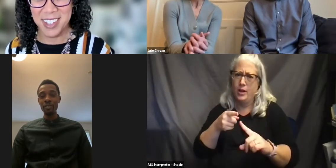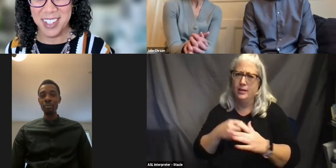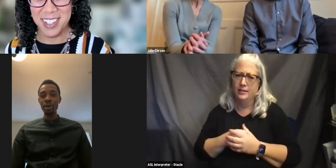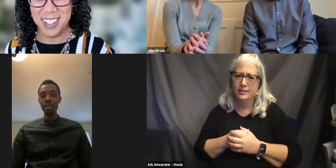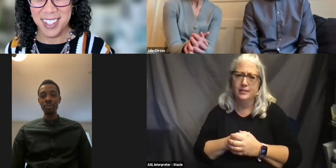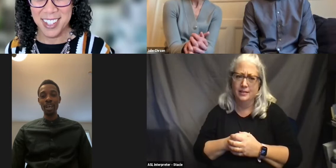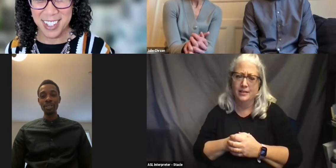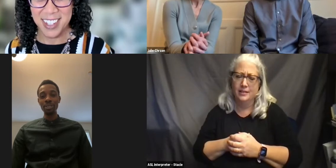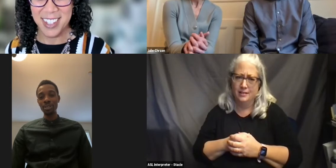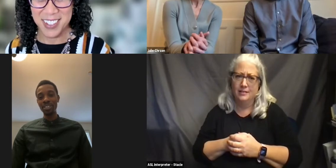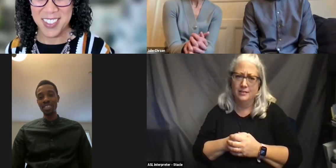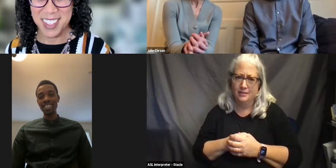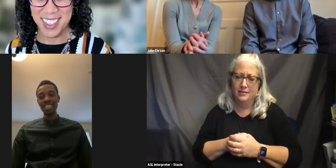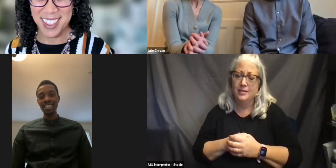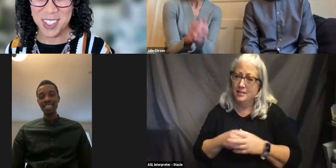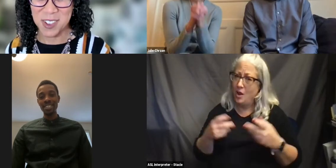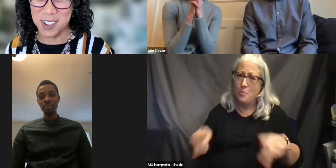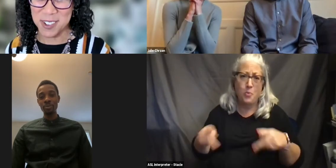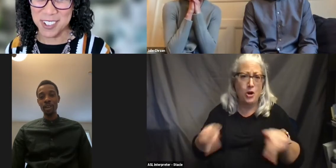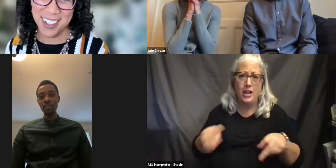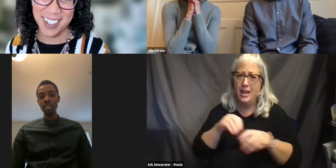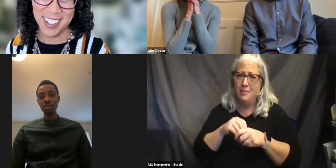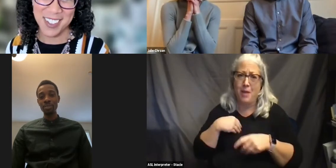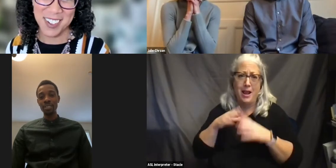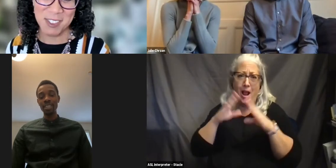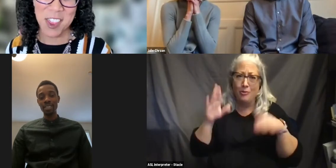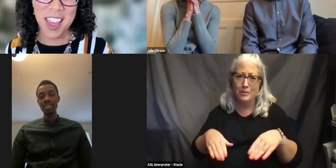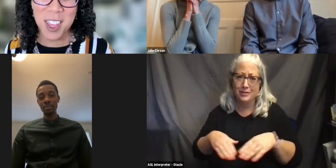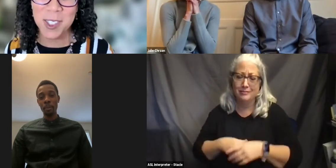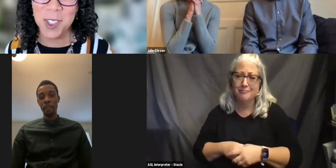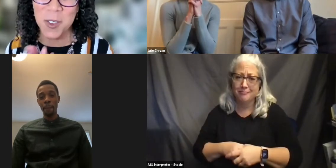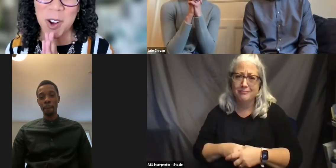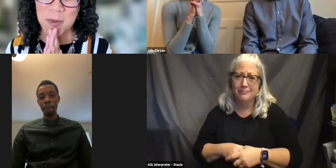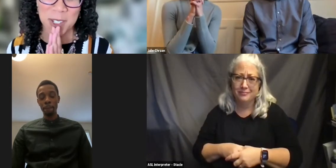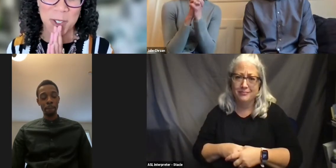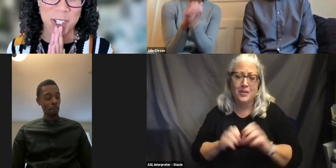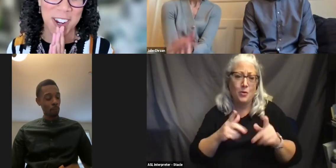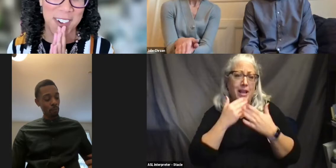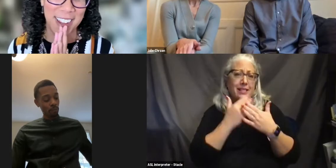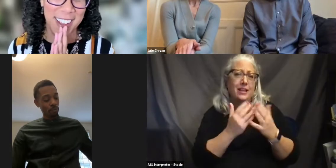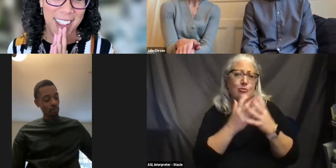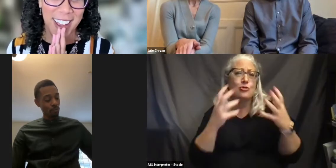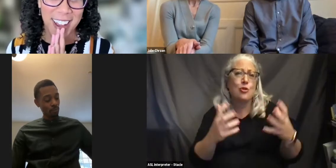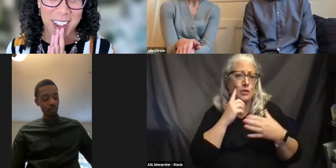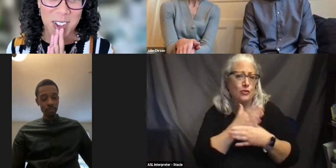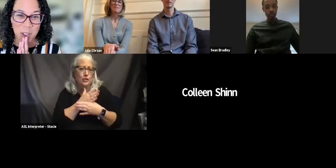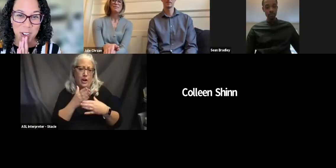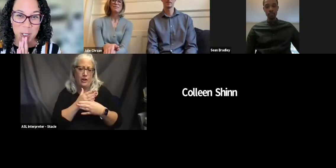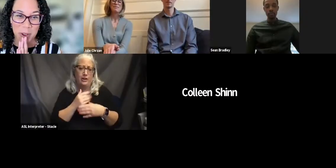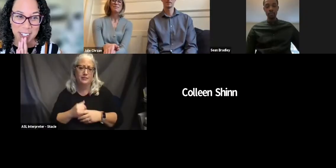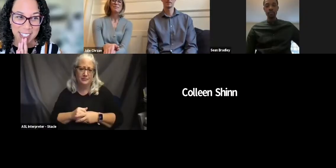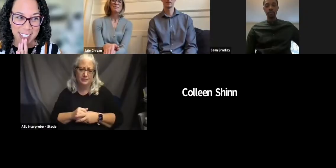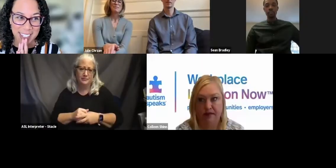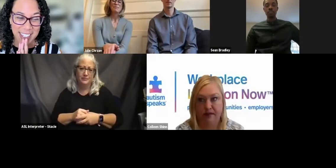a party in my house. So that's wonderful. That's wonderful. Thank you so very much for sharing